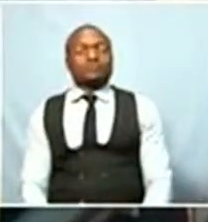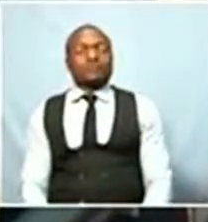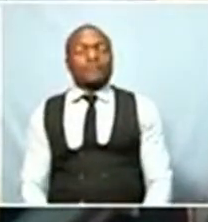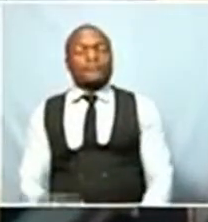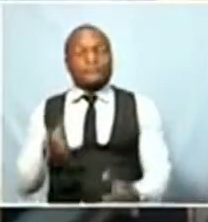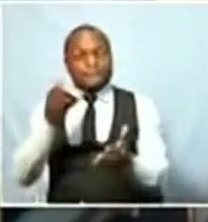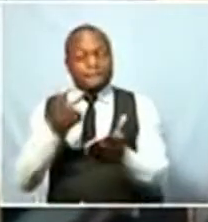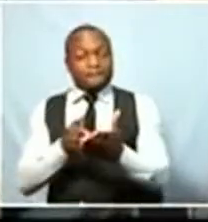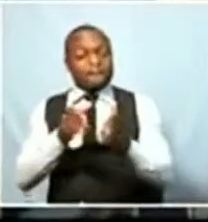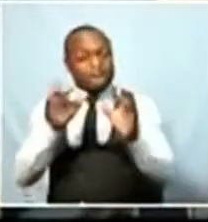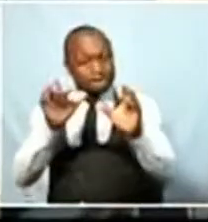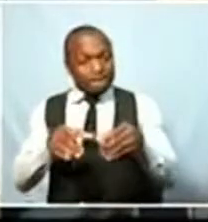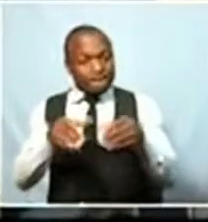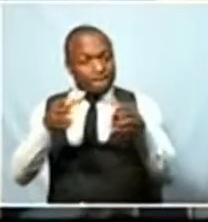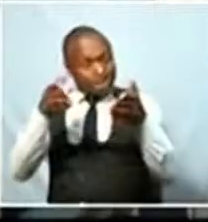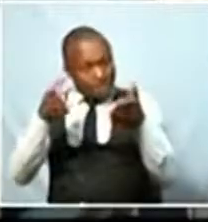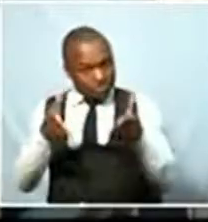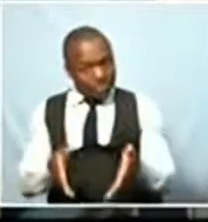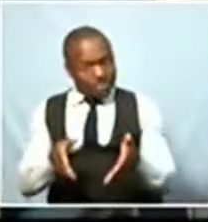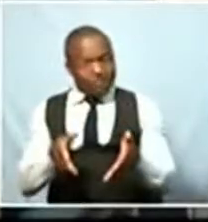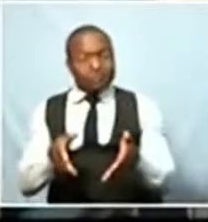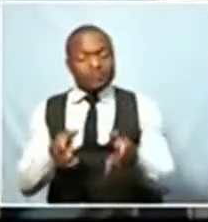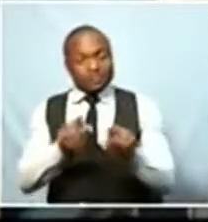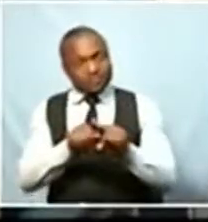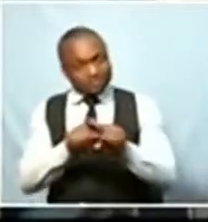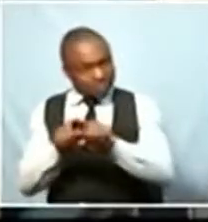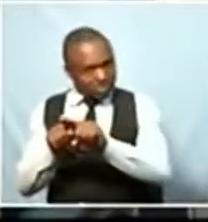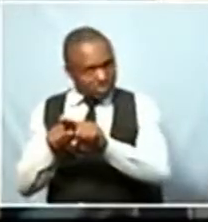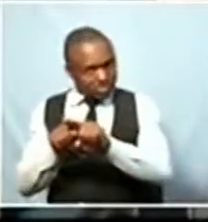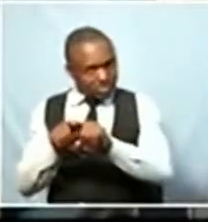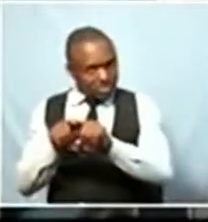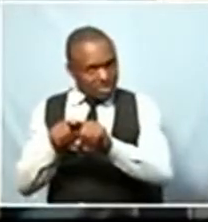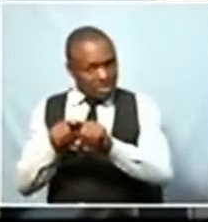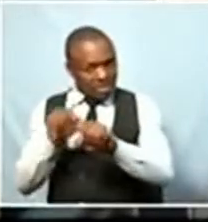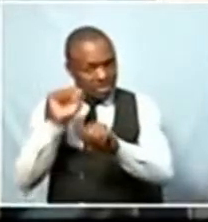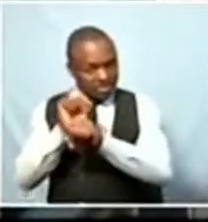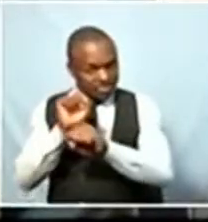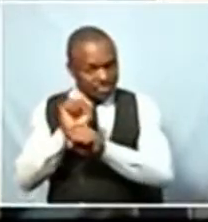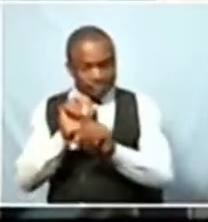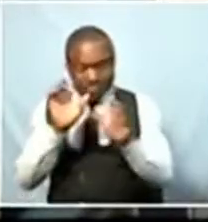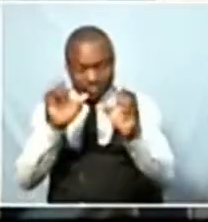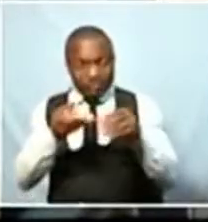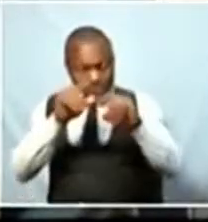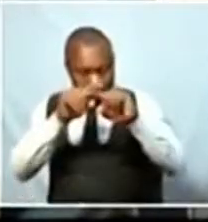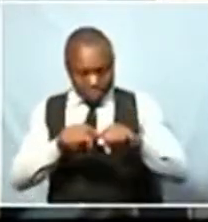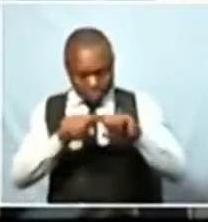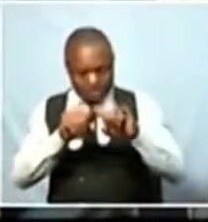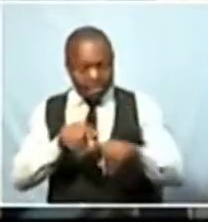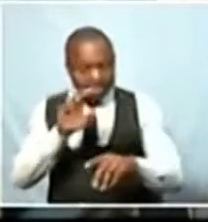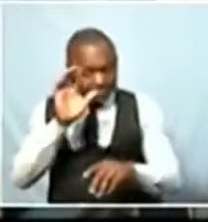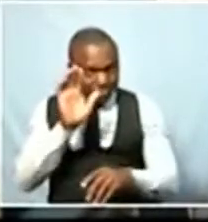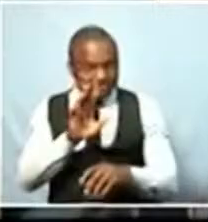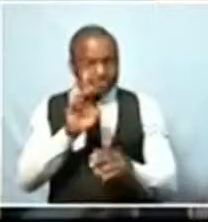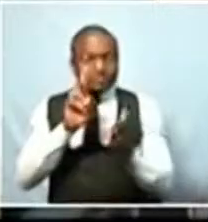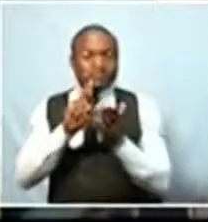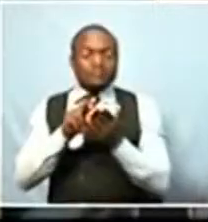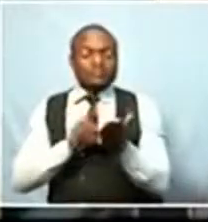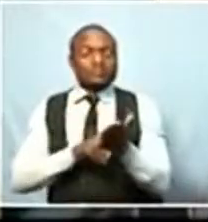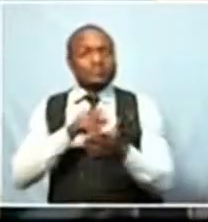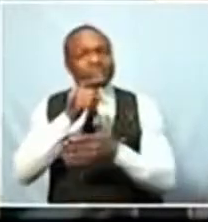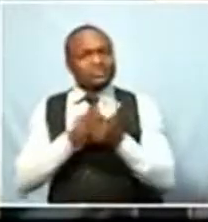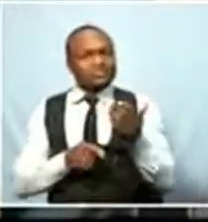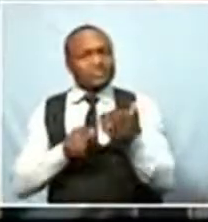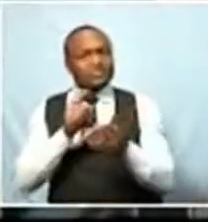to this committee, which is actually also whose work, the work of this committee depends on your reports? what